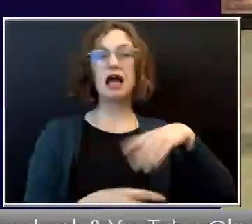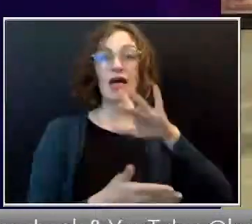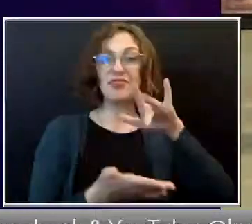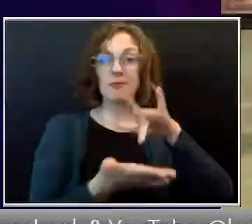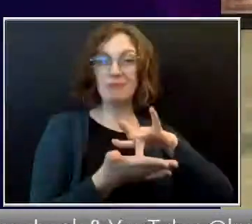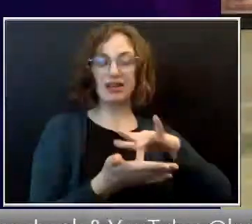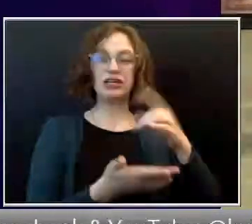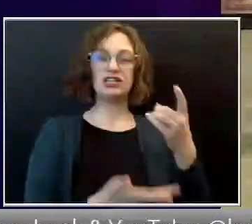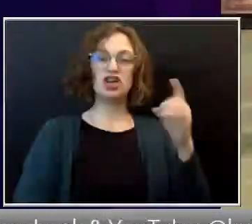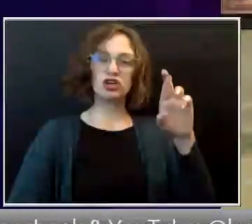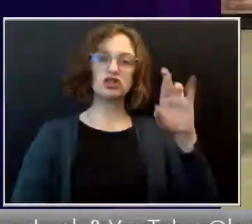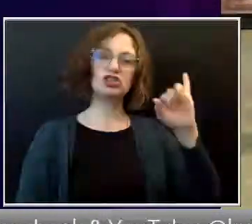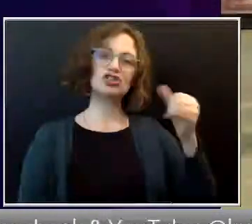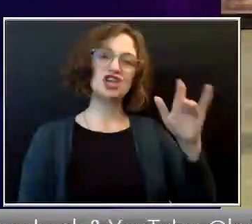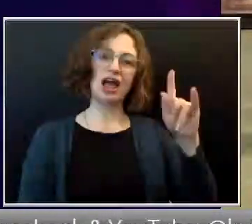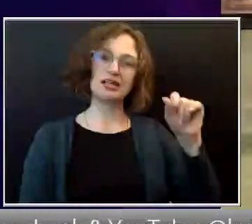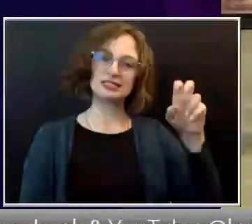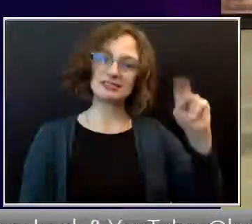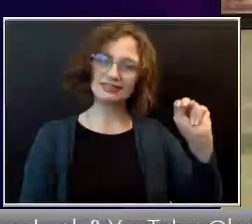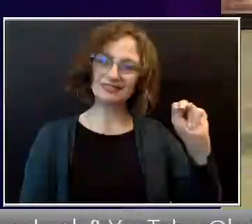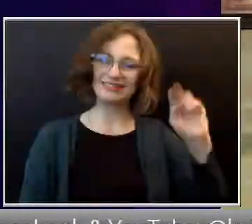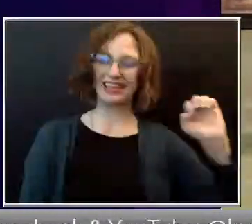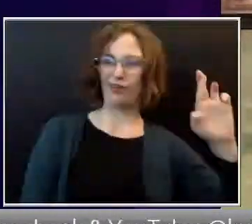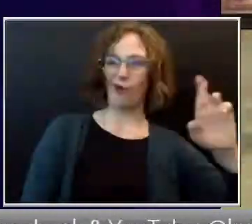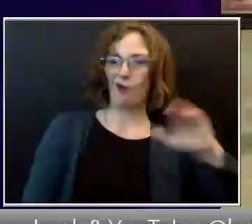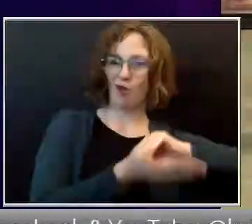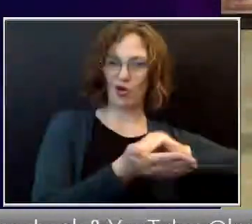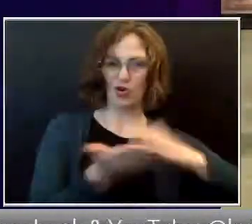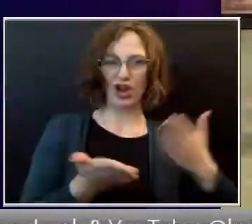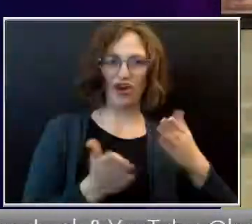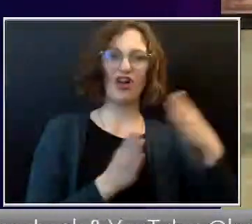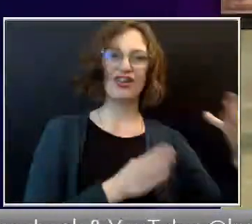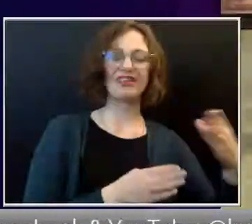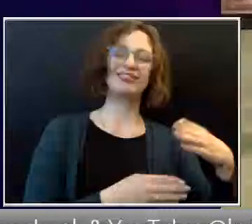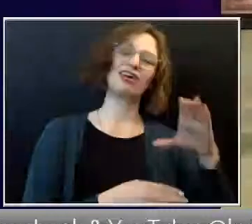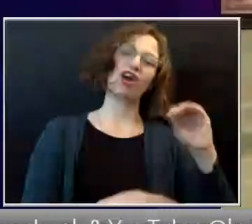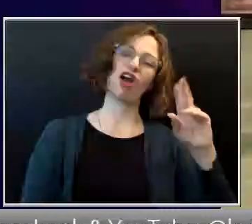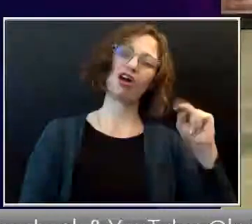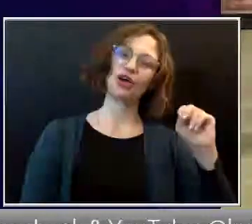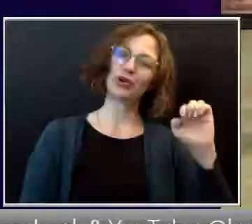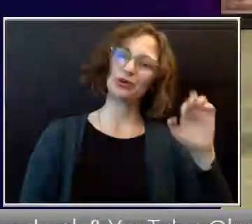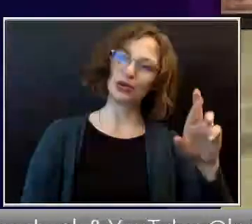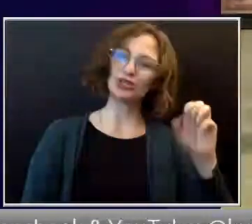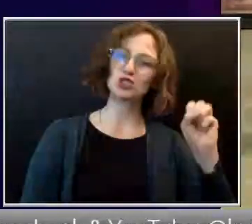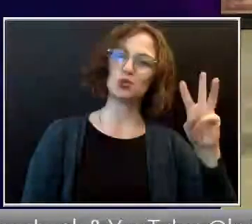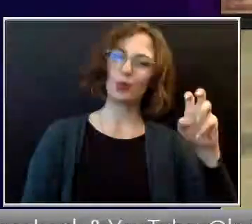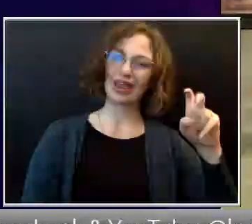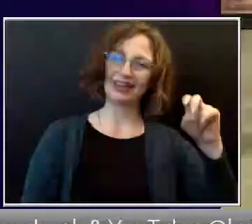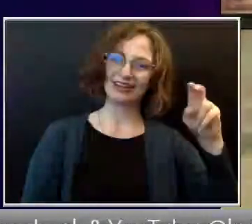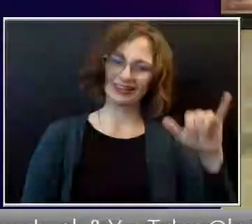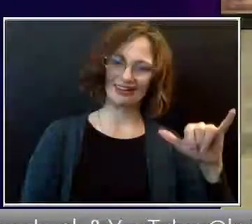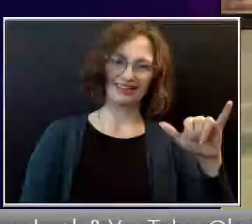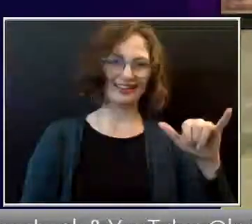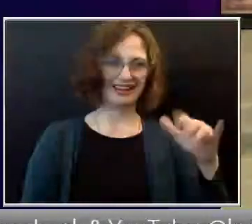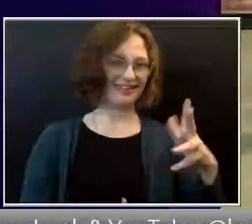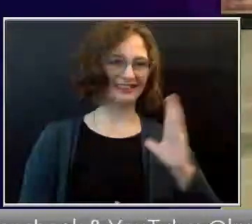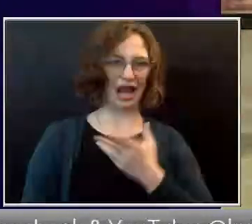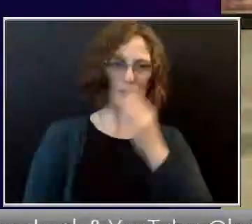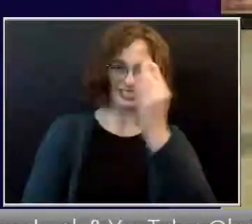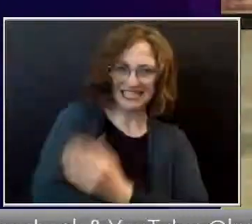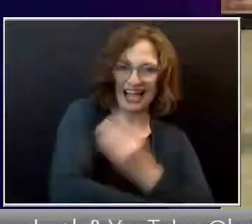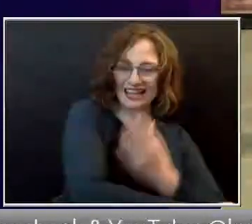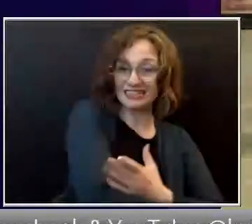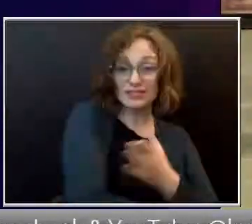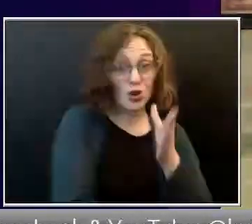at KU, and our good friend Connor Sweeney and all our boys. So. Very sweet. Are you going to catch a KC Current game soon? We've been, yeah. We're going to